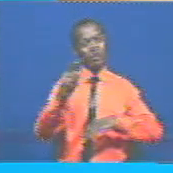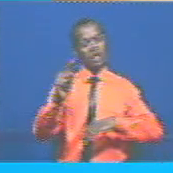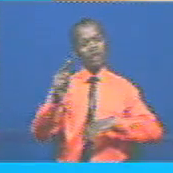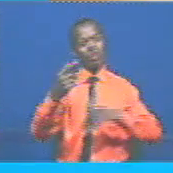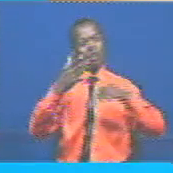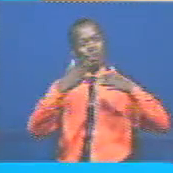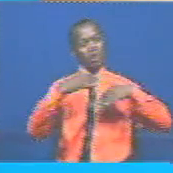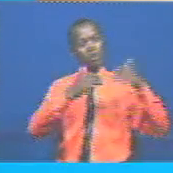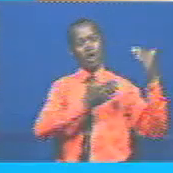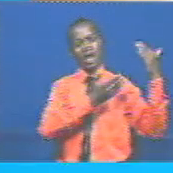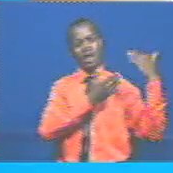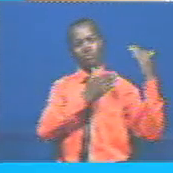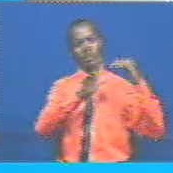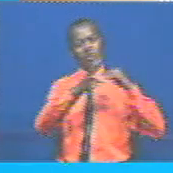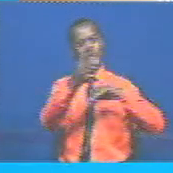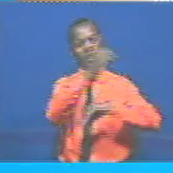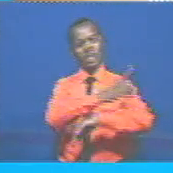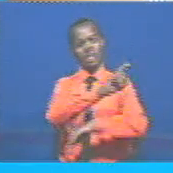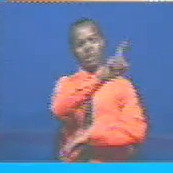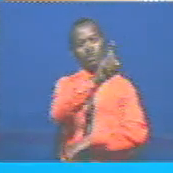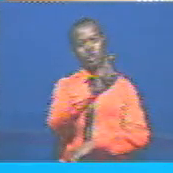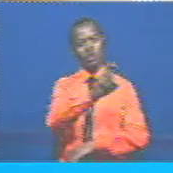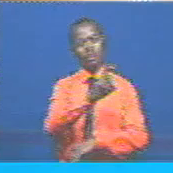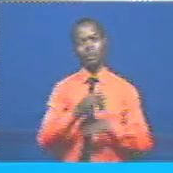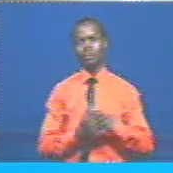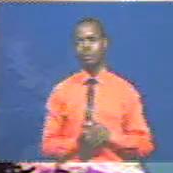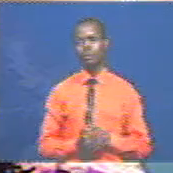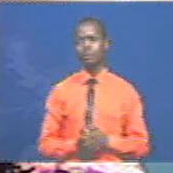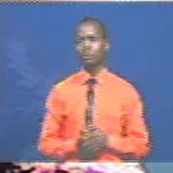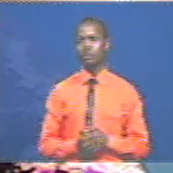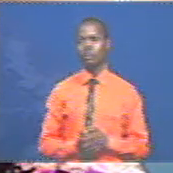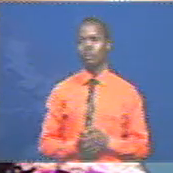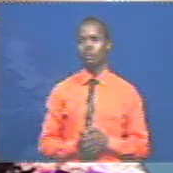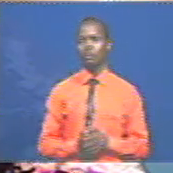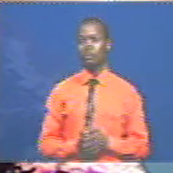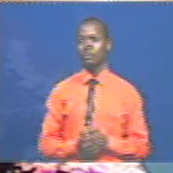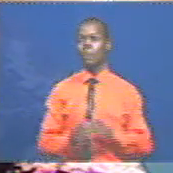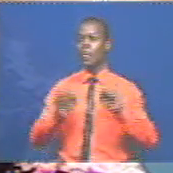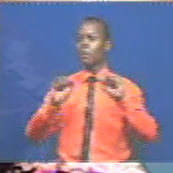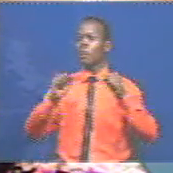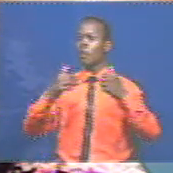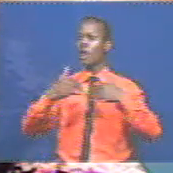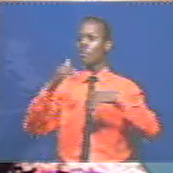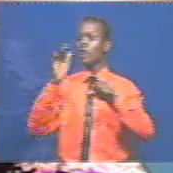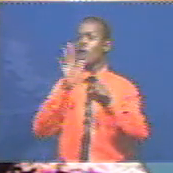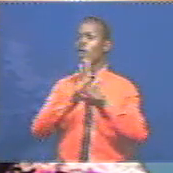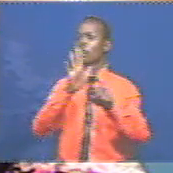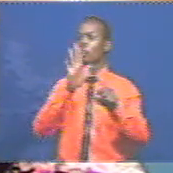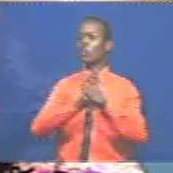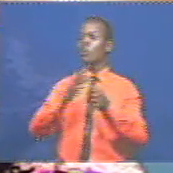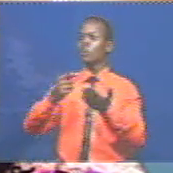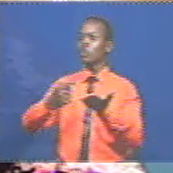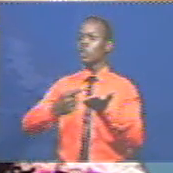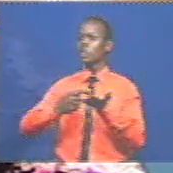five days I would say that is we will be a lot of discussion